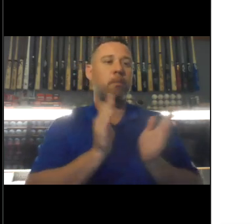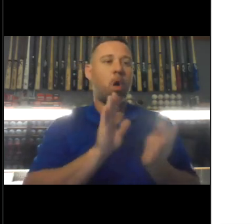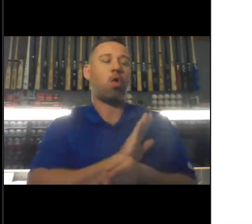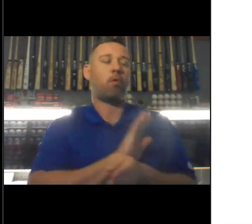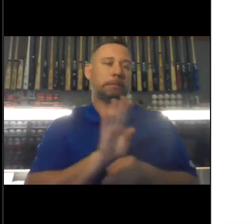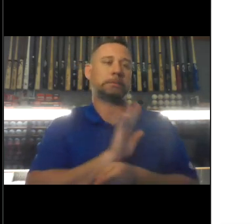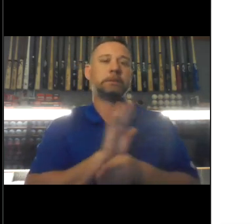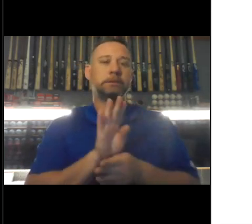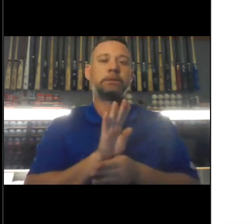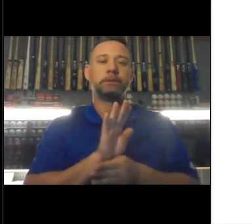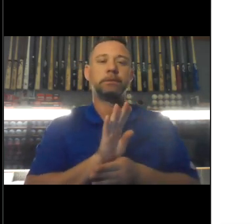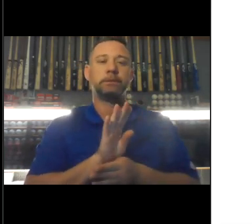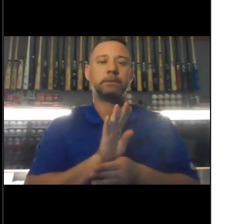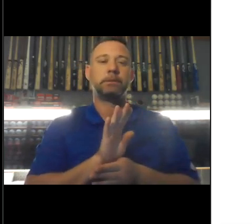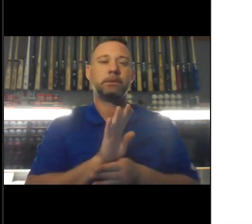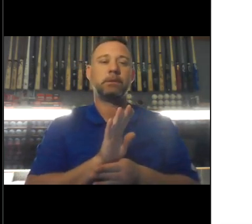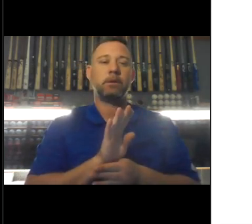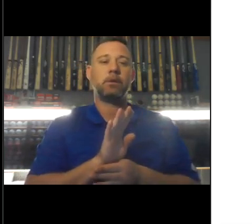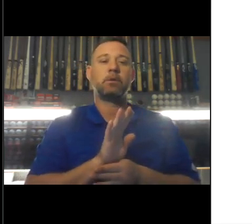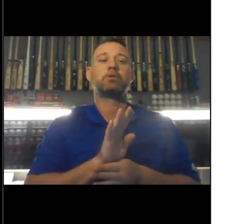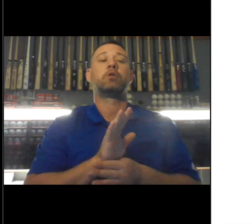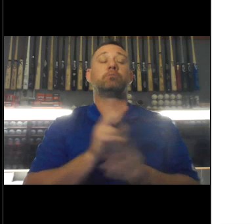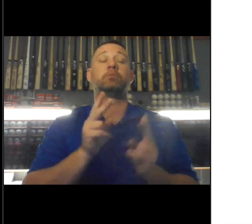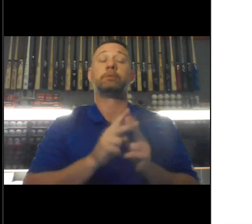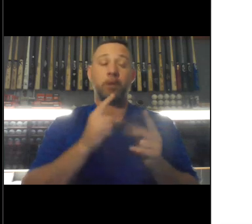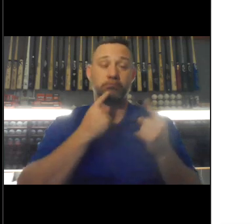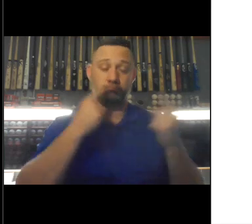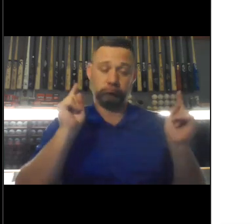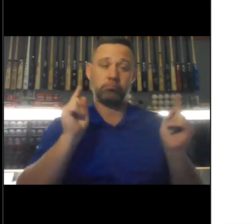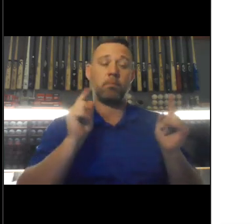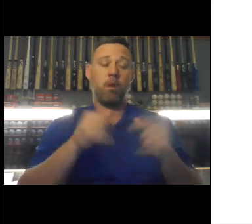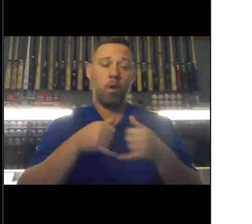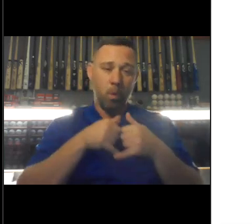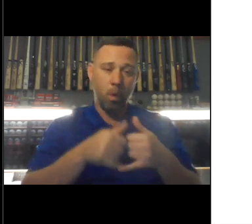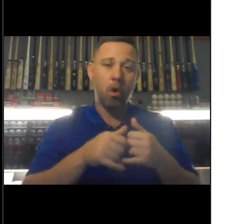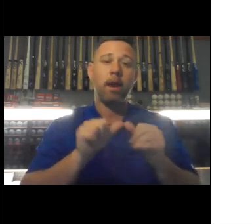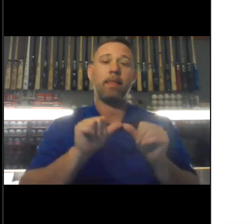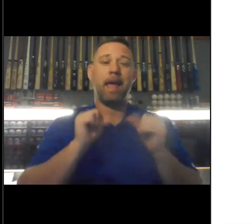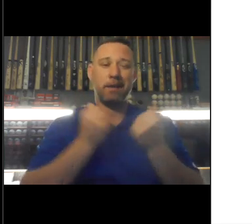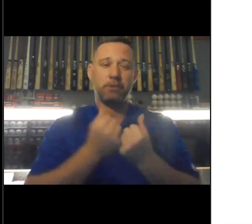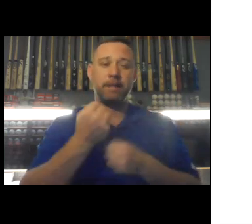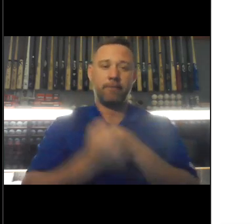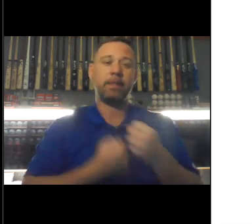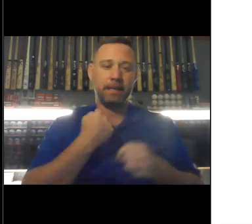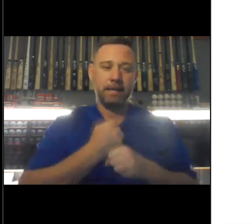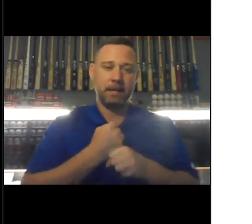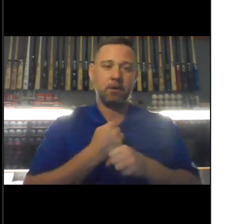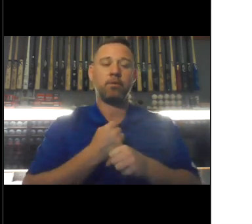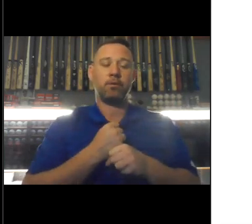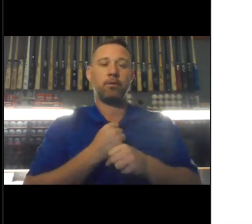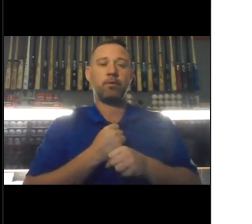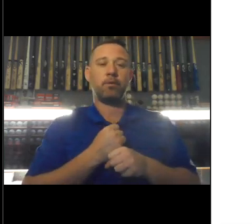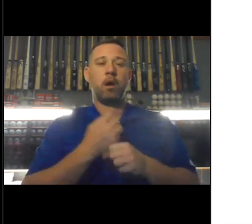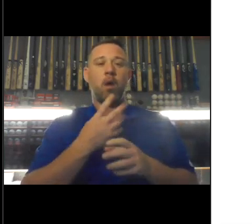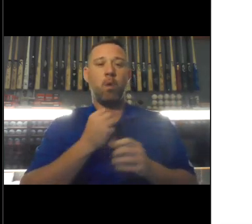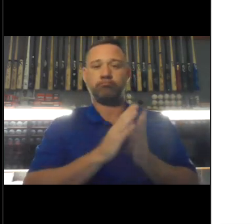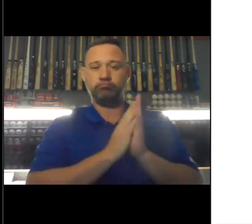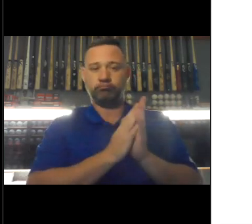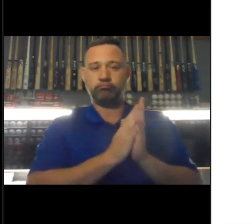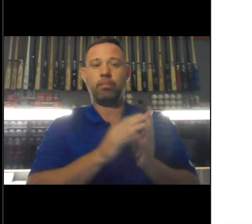enterprises. So very prestigious awards, especially that Agency of the Year. And I want to salute the